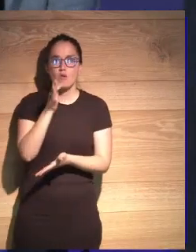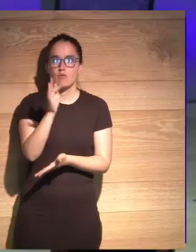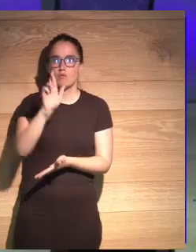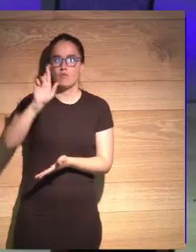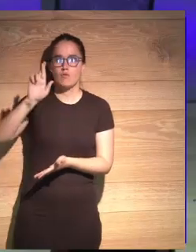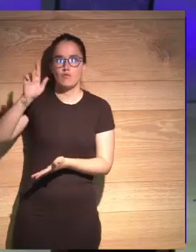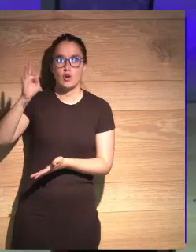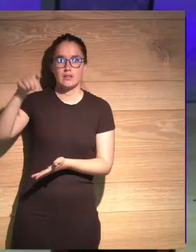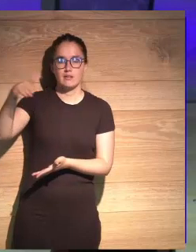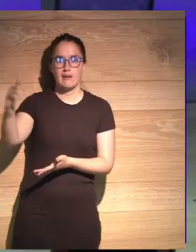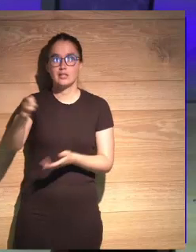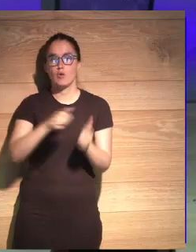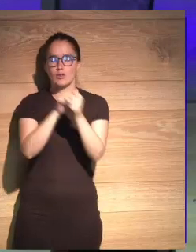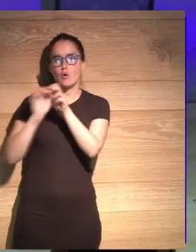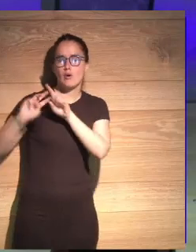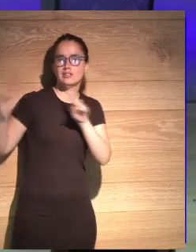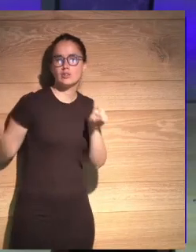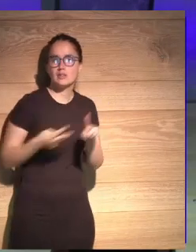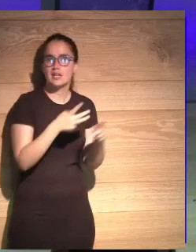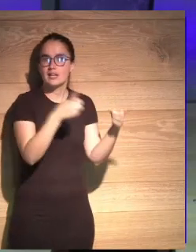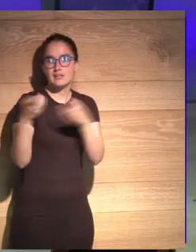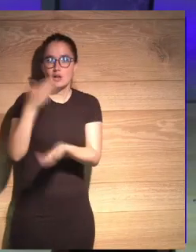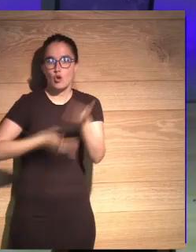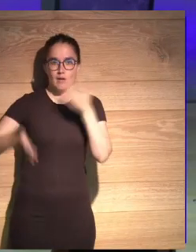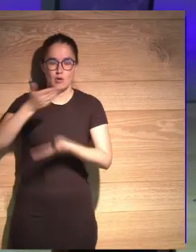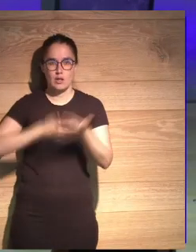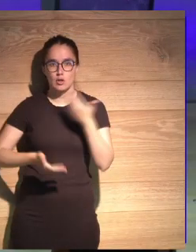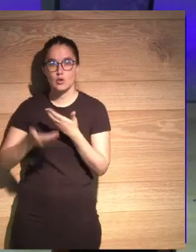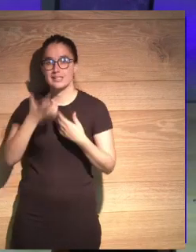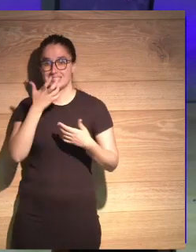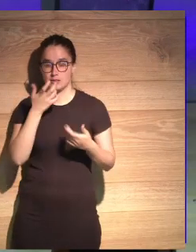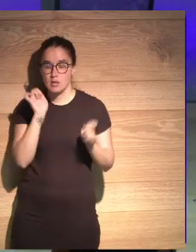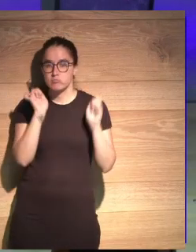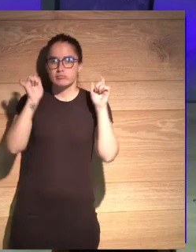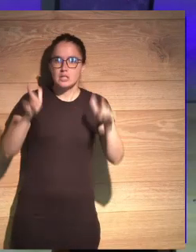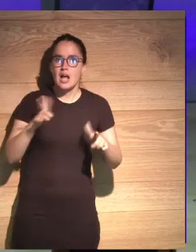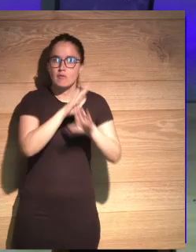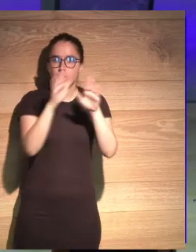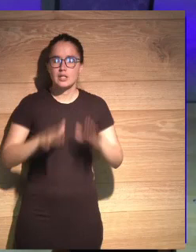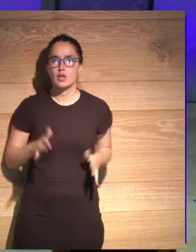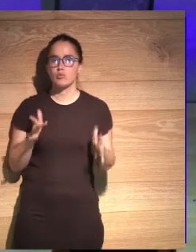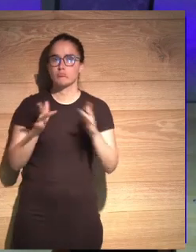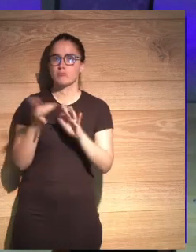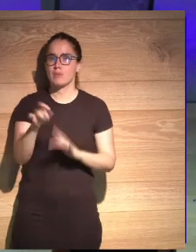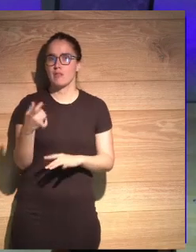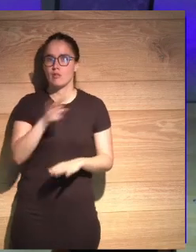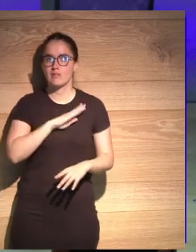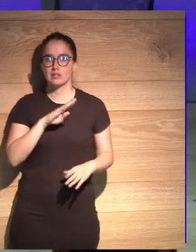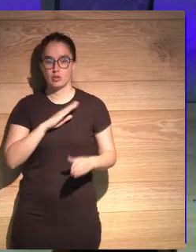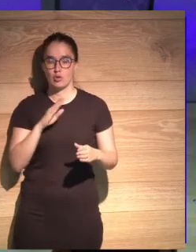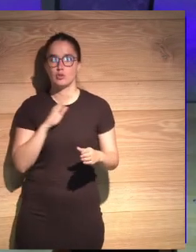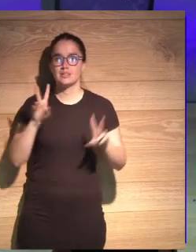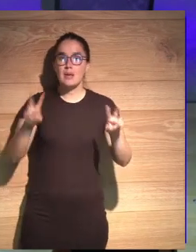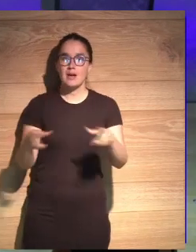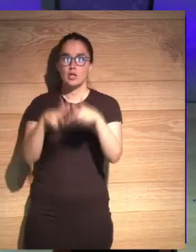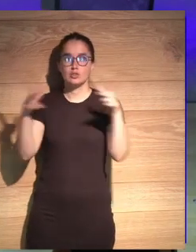example, well, if we think of Fortnite and other online games where you need teamwork, we can see